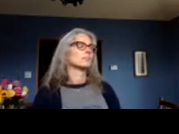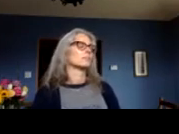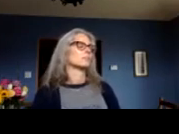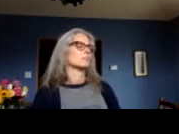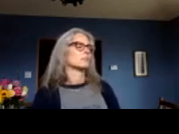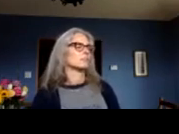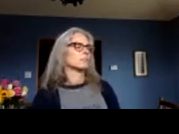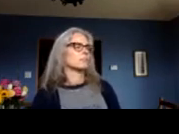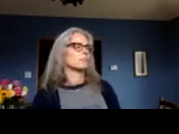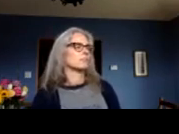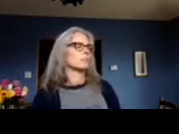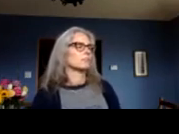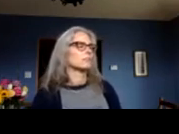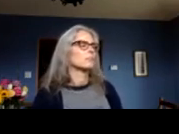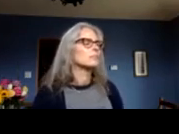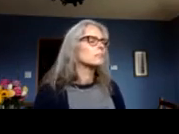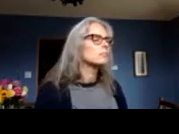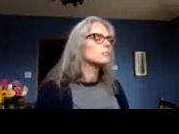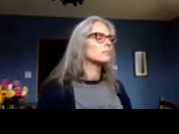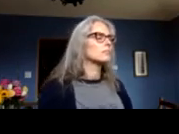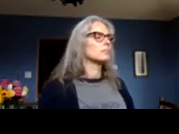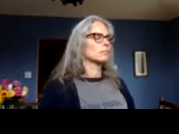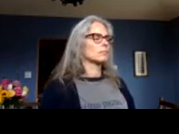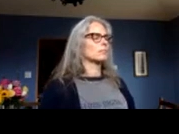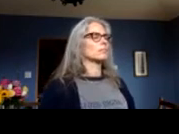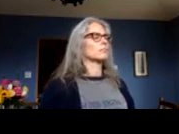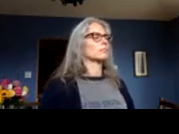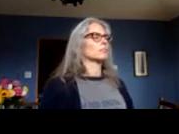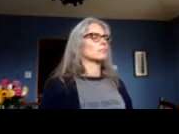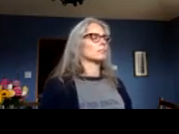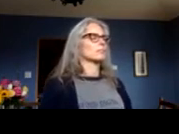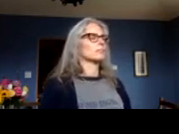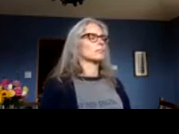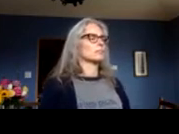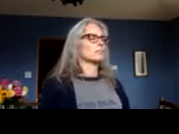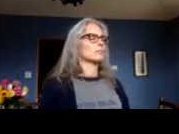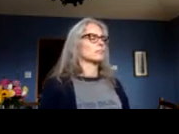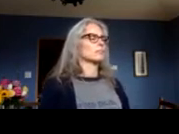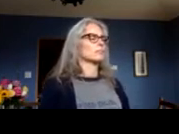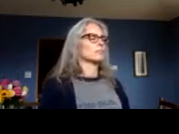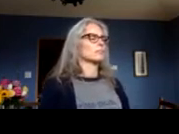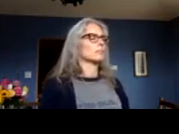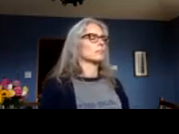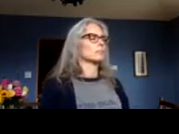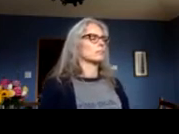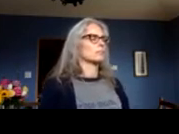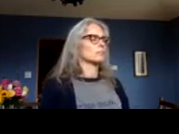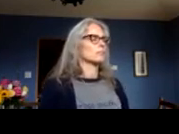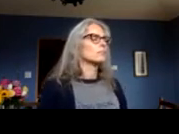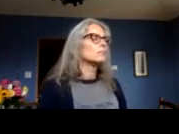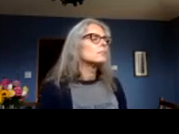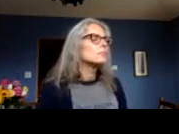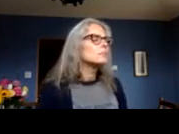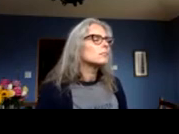here on the right side. It's pretty obvious that it exists, that there's a turn in button, but it's an easy thing to forget. You can be, I've